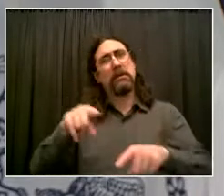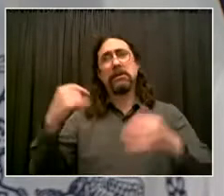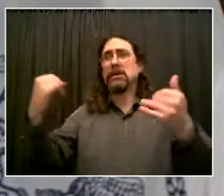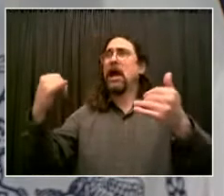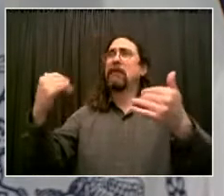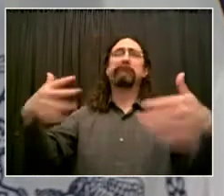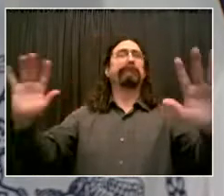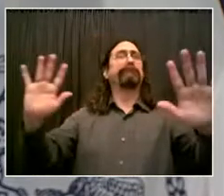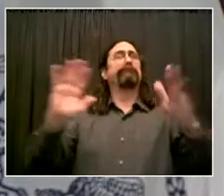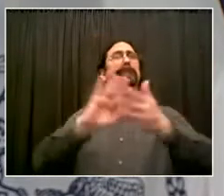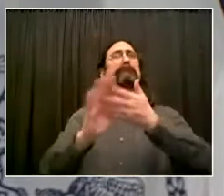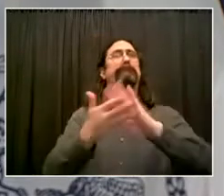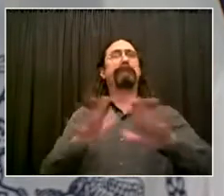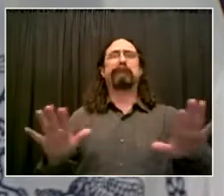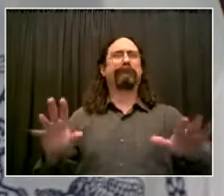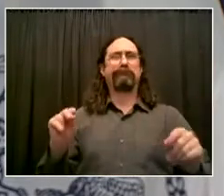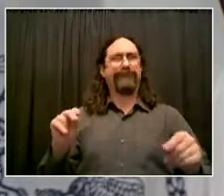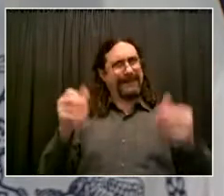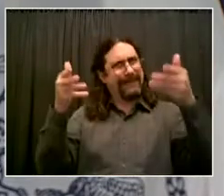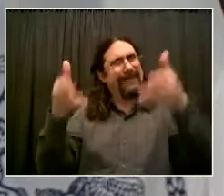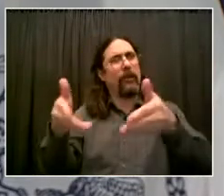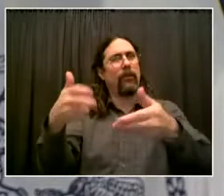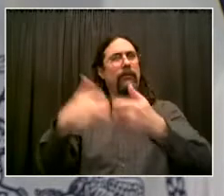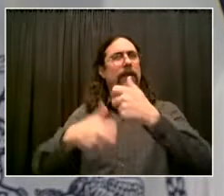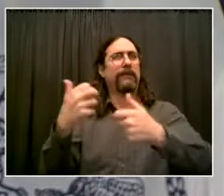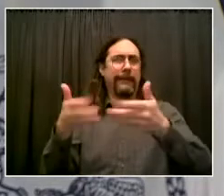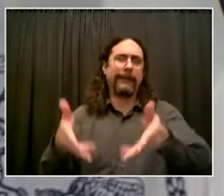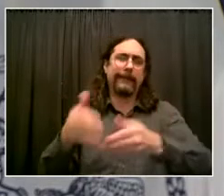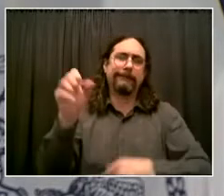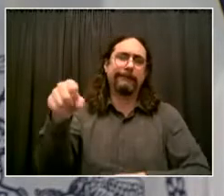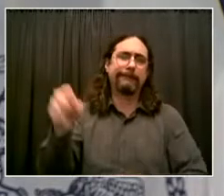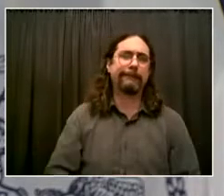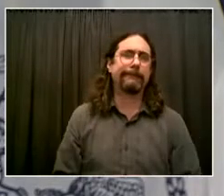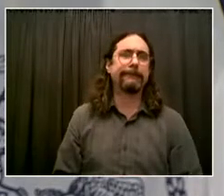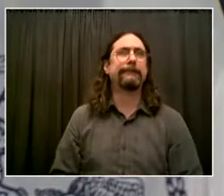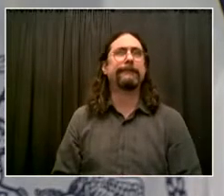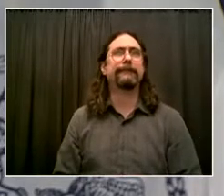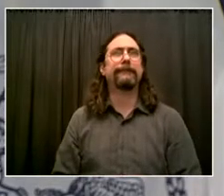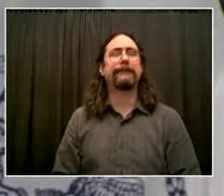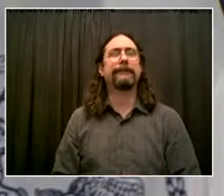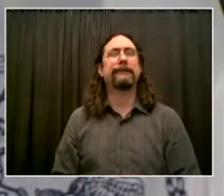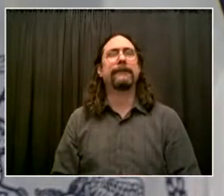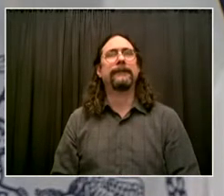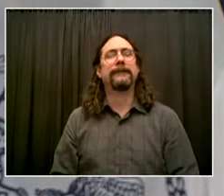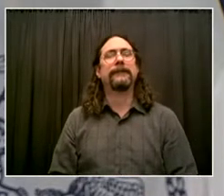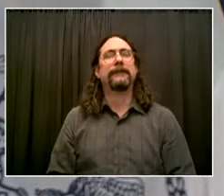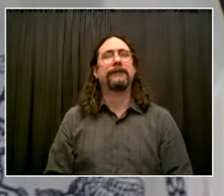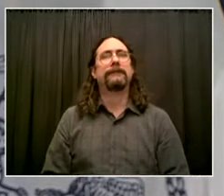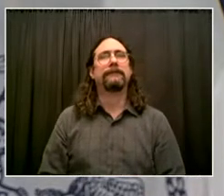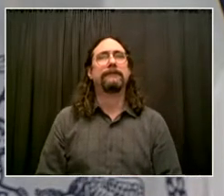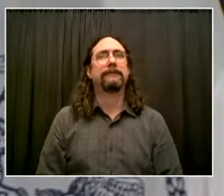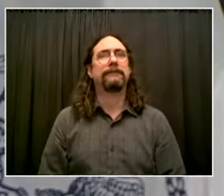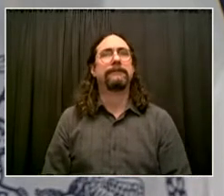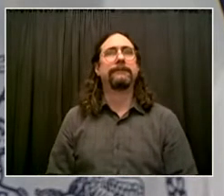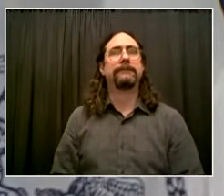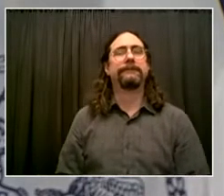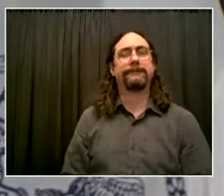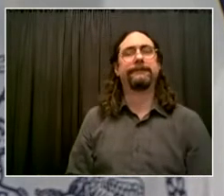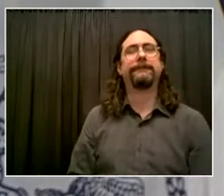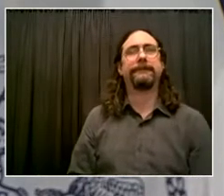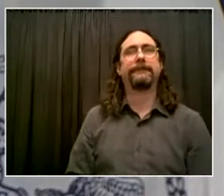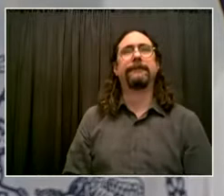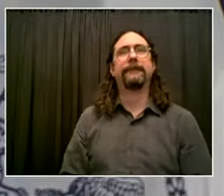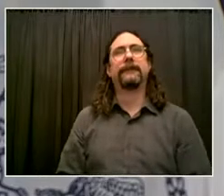with. Go ahead, Arthur. Thank you for that. My other question is regarding COVID. The city went